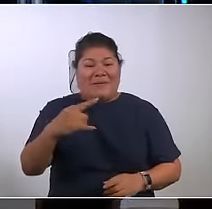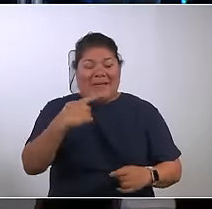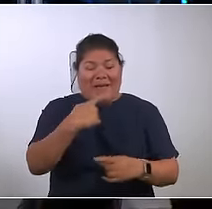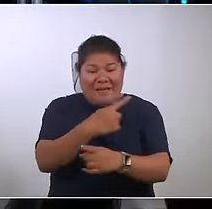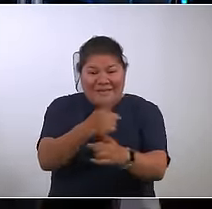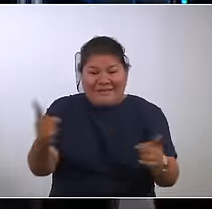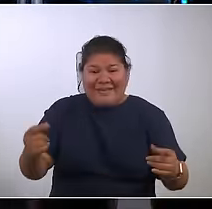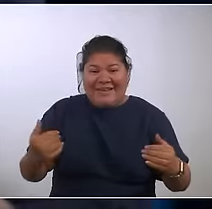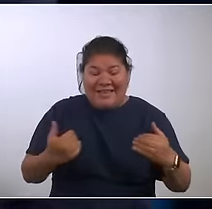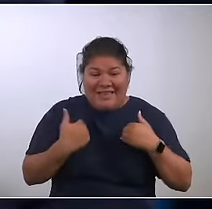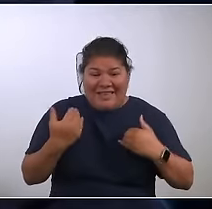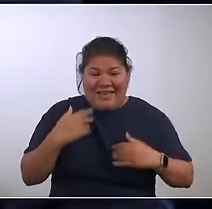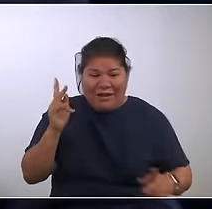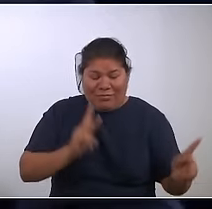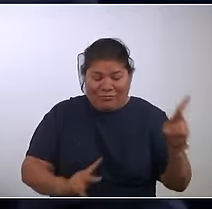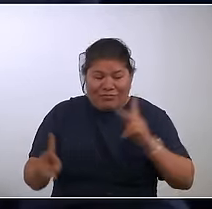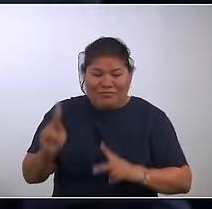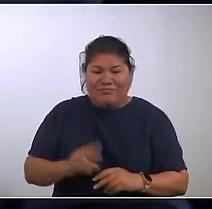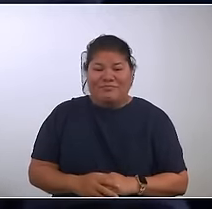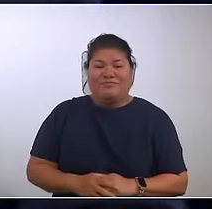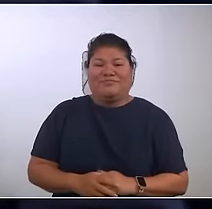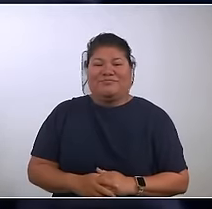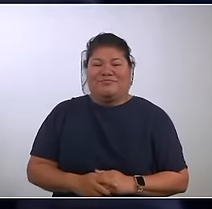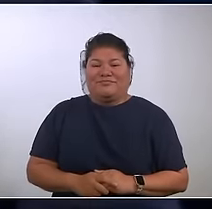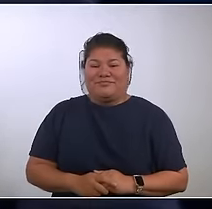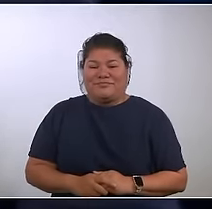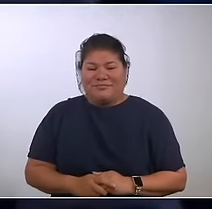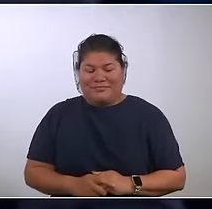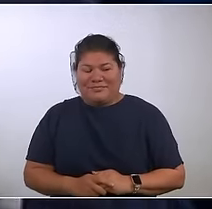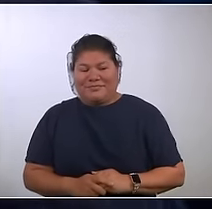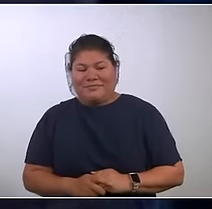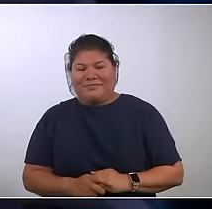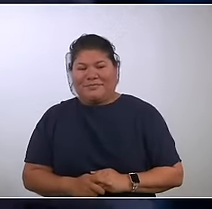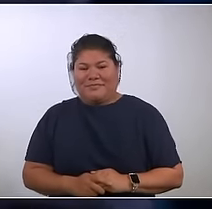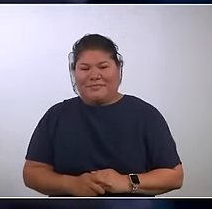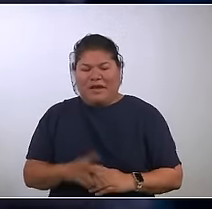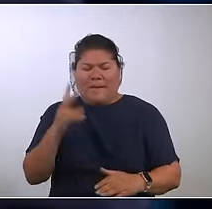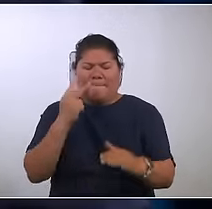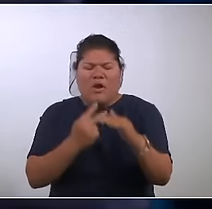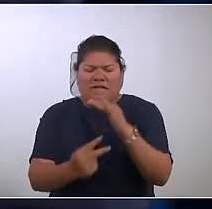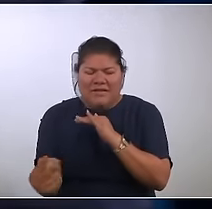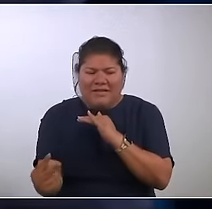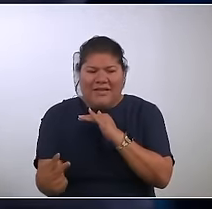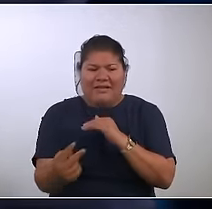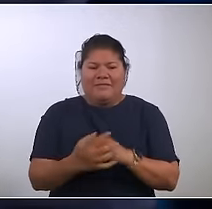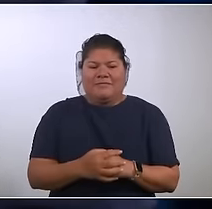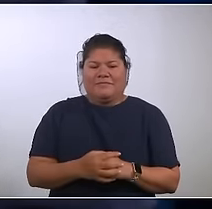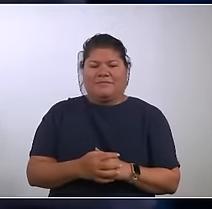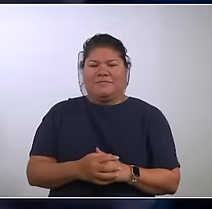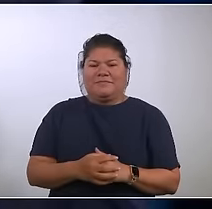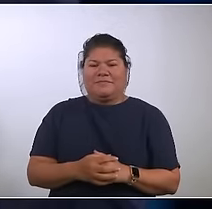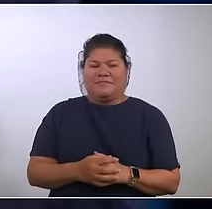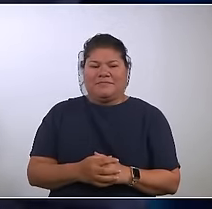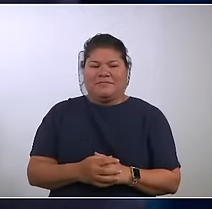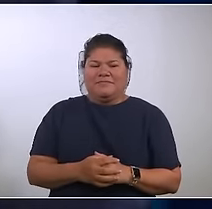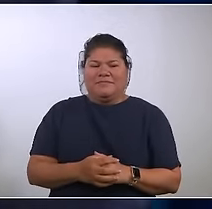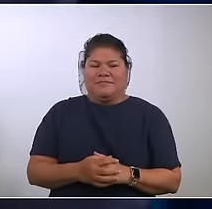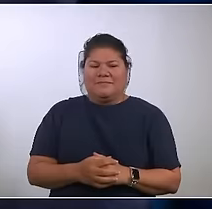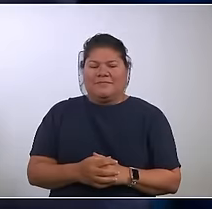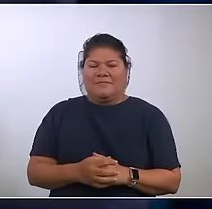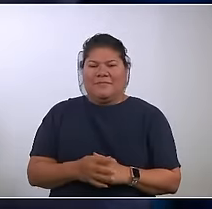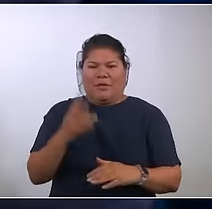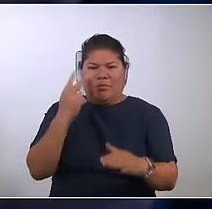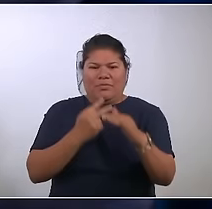the apostolic young people. Entonces aquí es lo que Dios dice a la juventud apostólica. Prophesy. Profetiza.